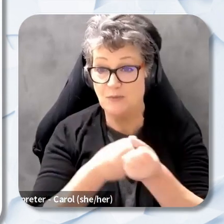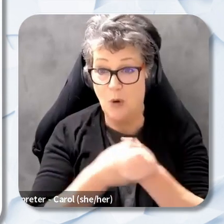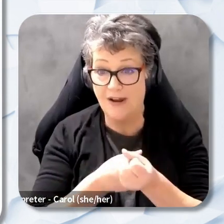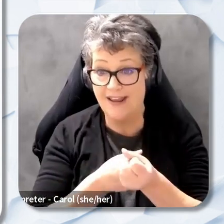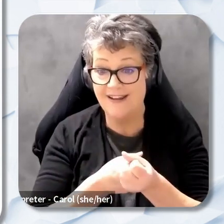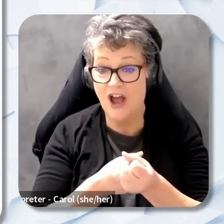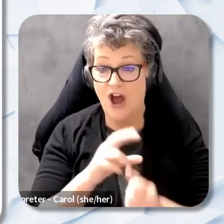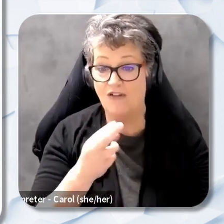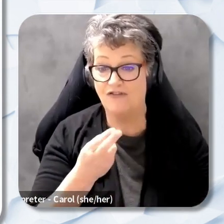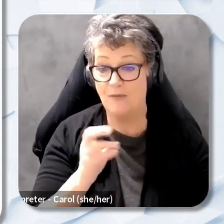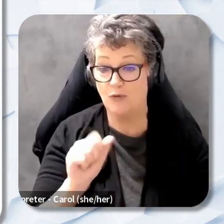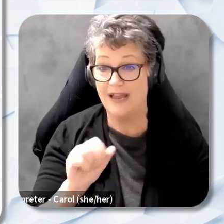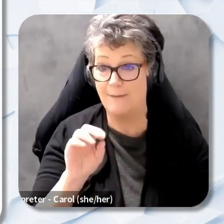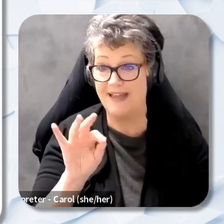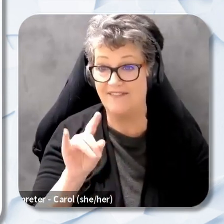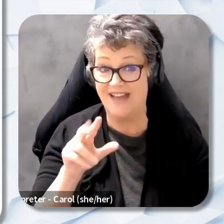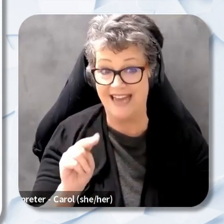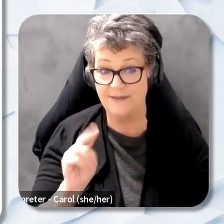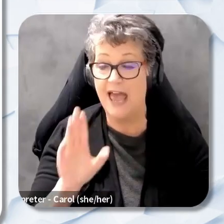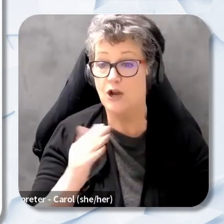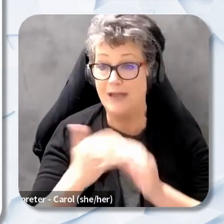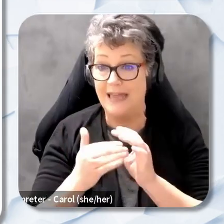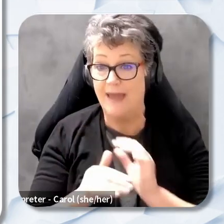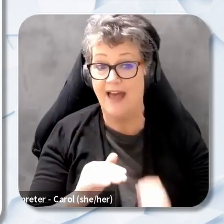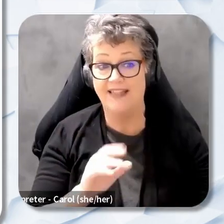McFadden, and Rhea's email is